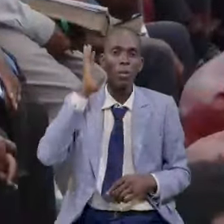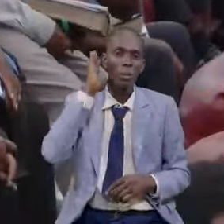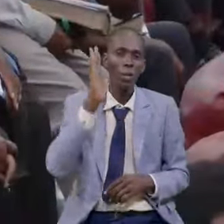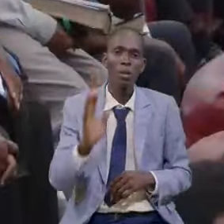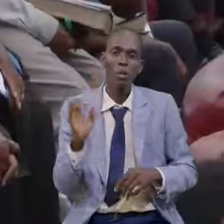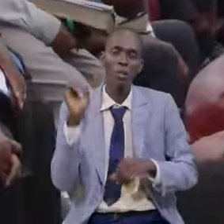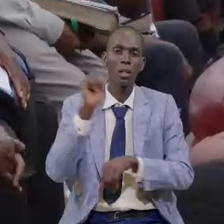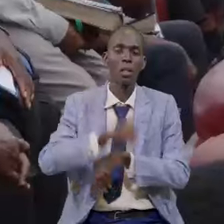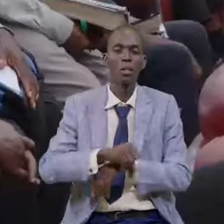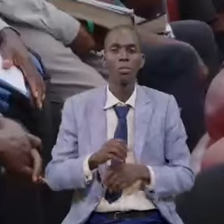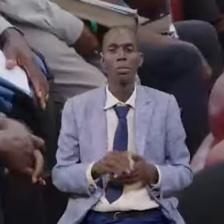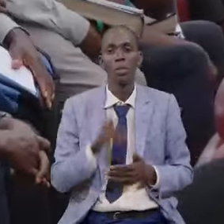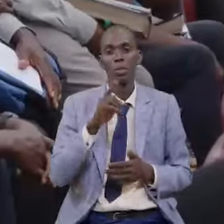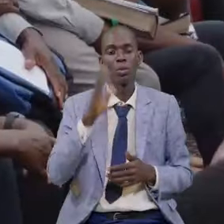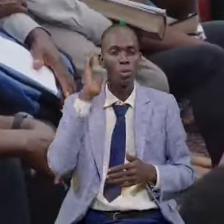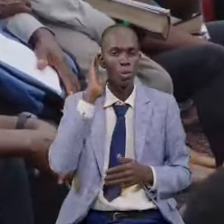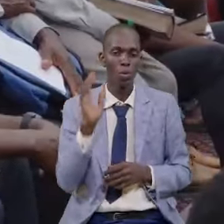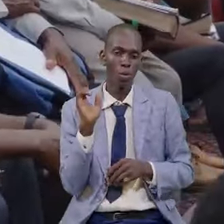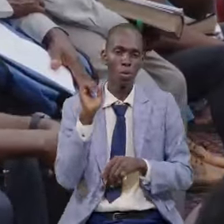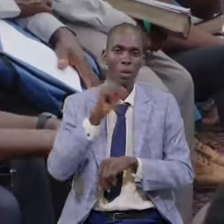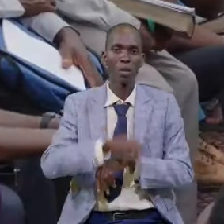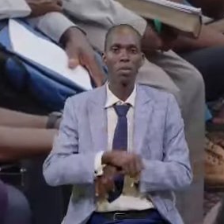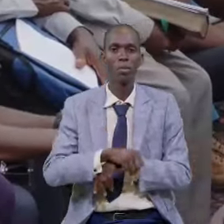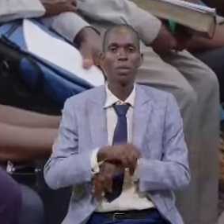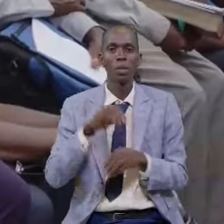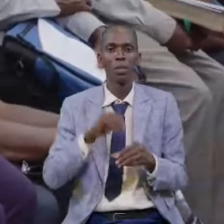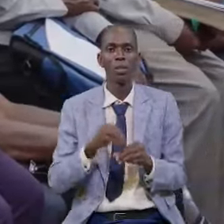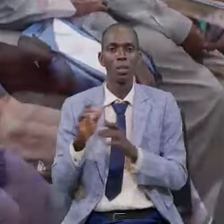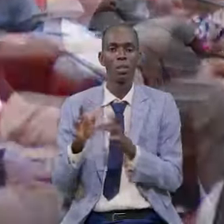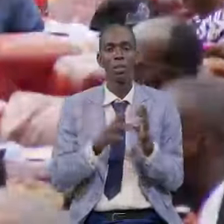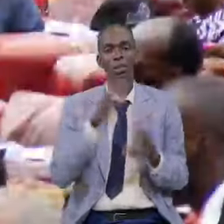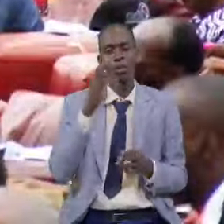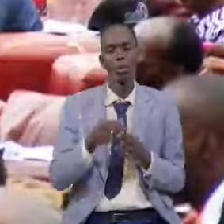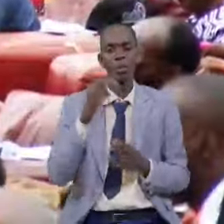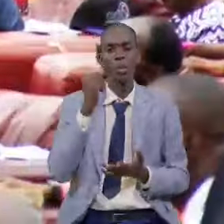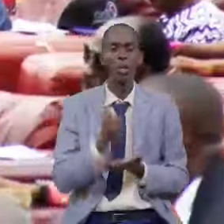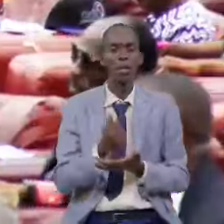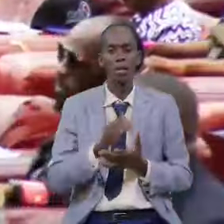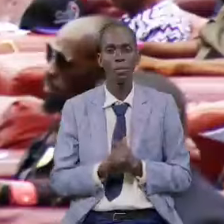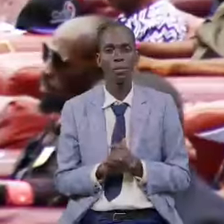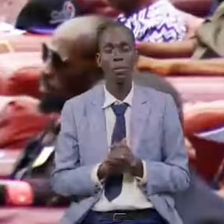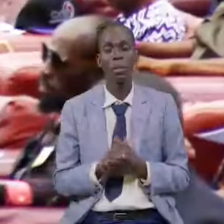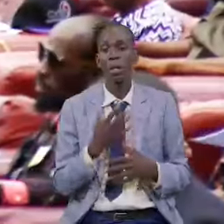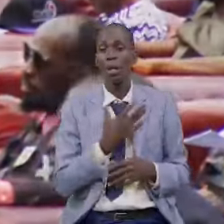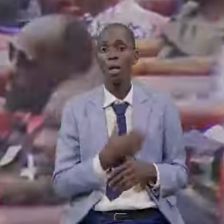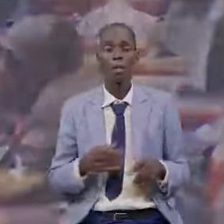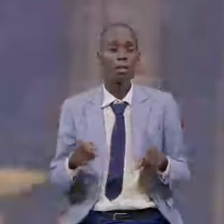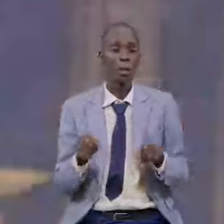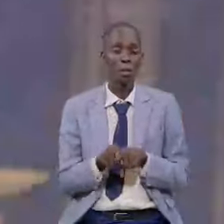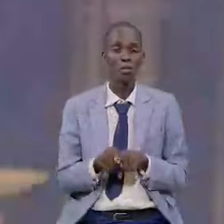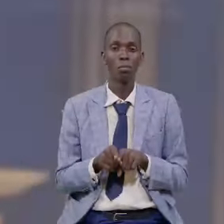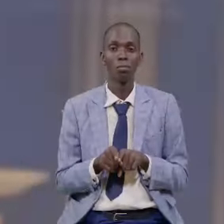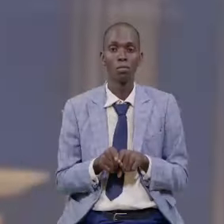overcome. You'll overcome in Jesus' name. And as he continued, he didn't